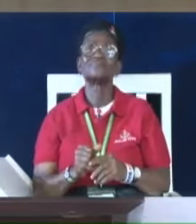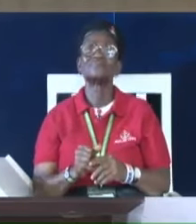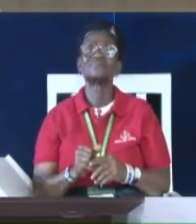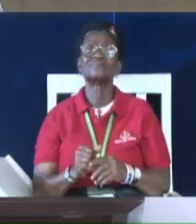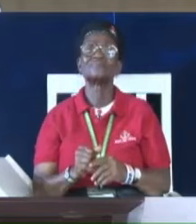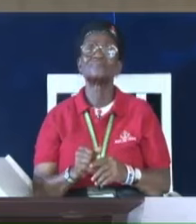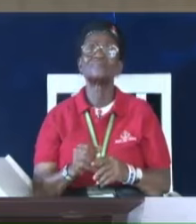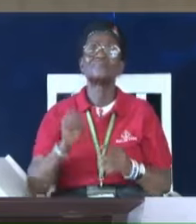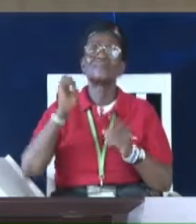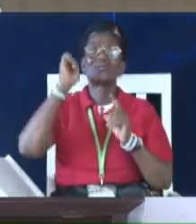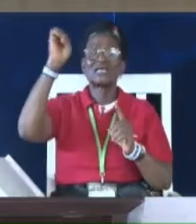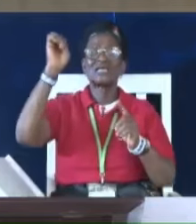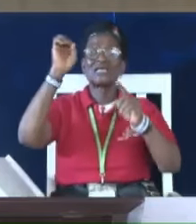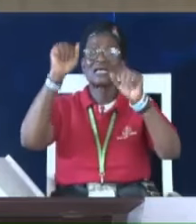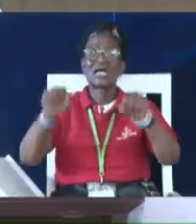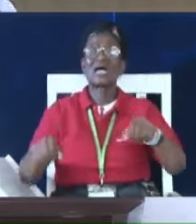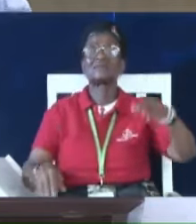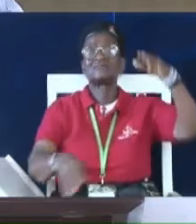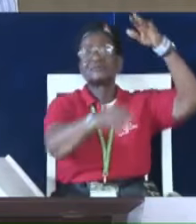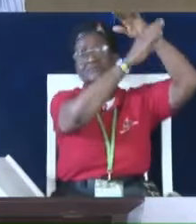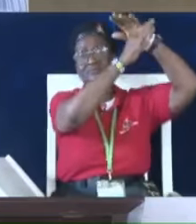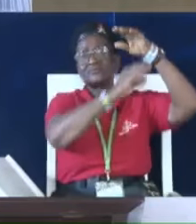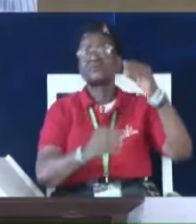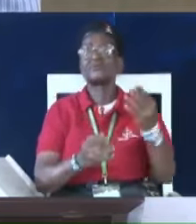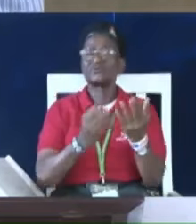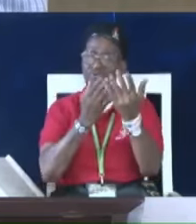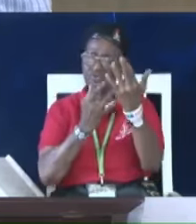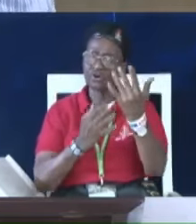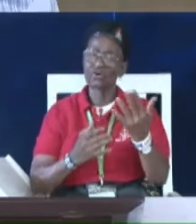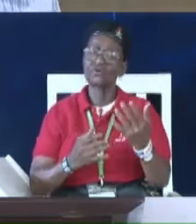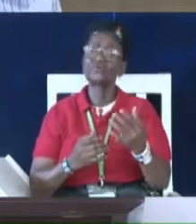He can terminate sorrow abruptly,